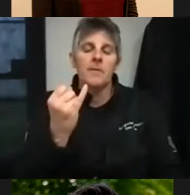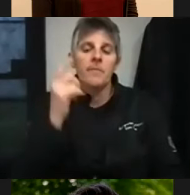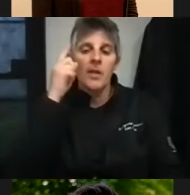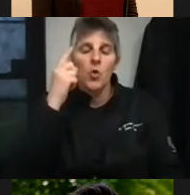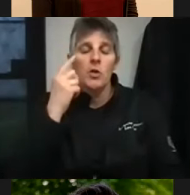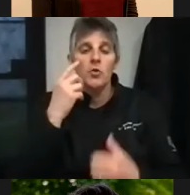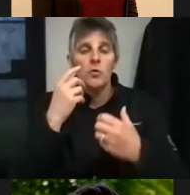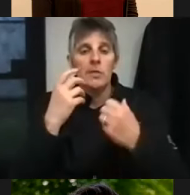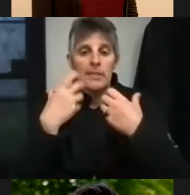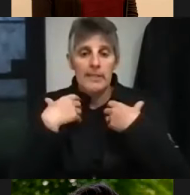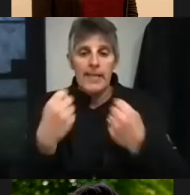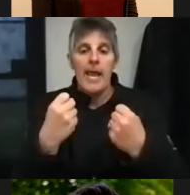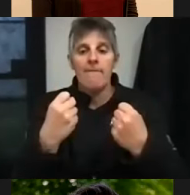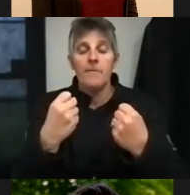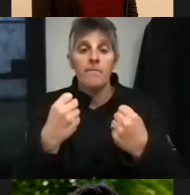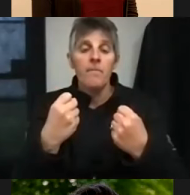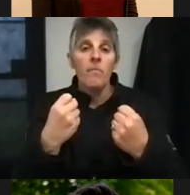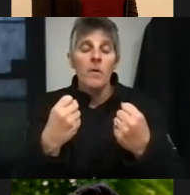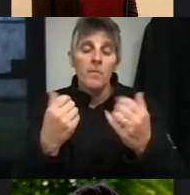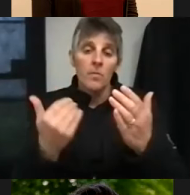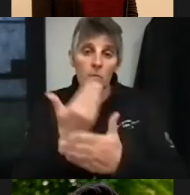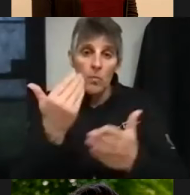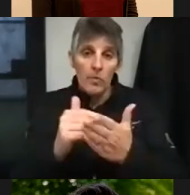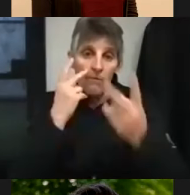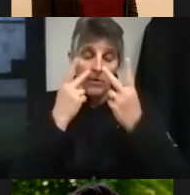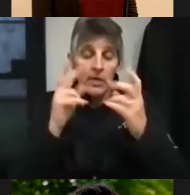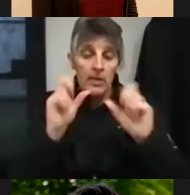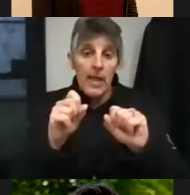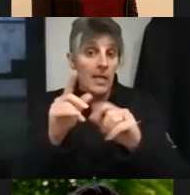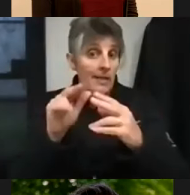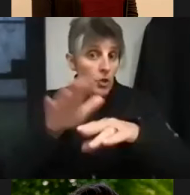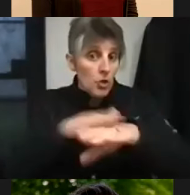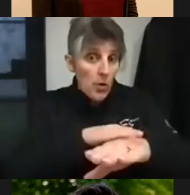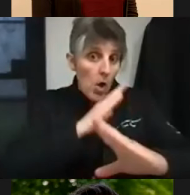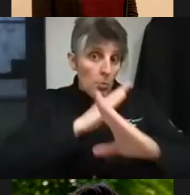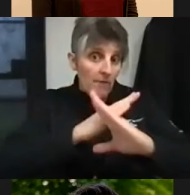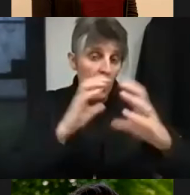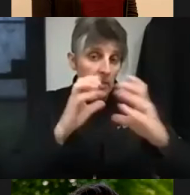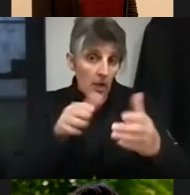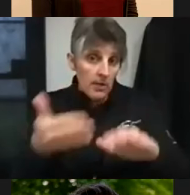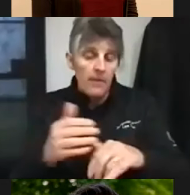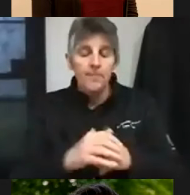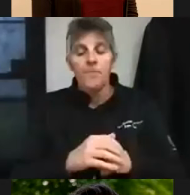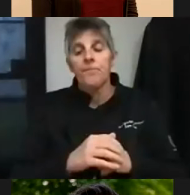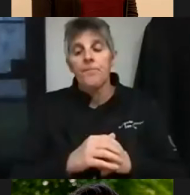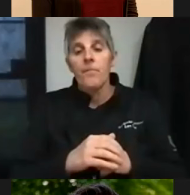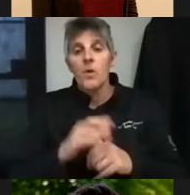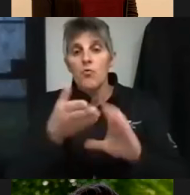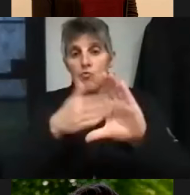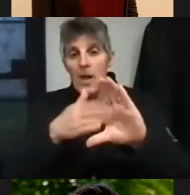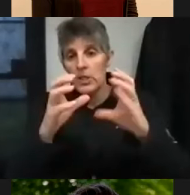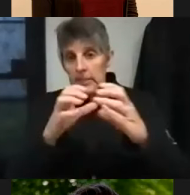save vision or restore vision, we can either slow down or prevent cell death, the retinal cell